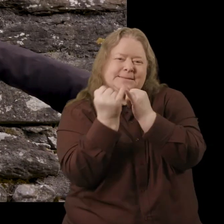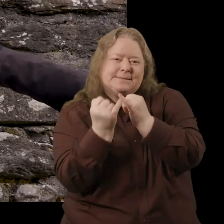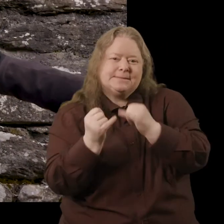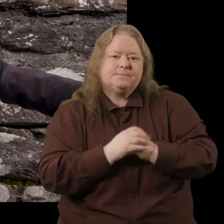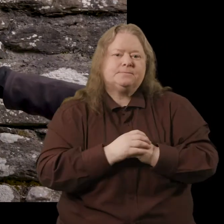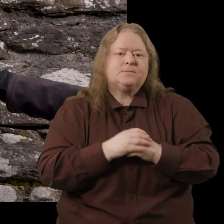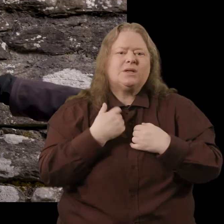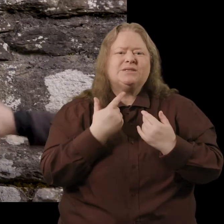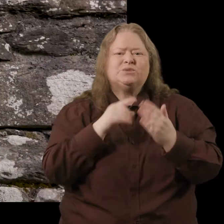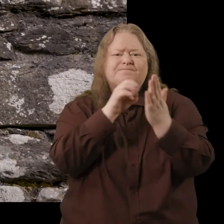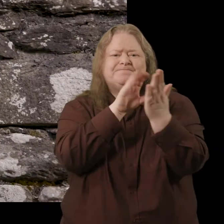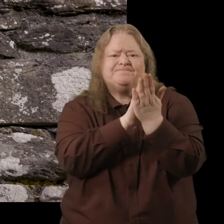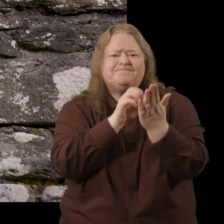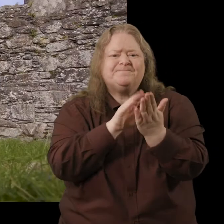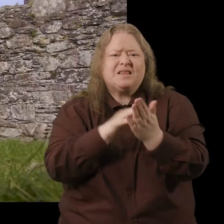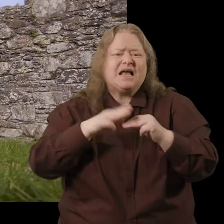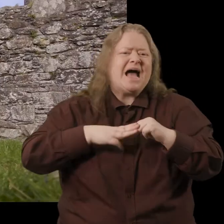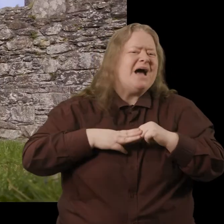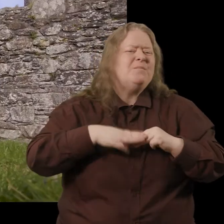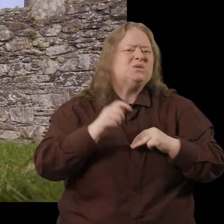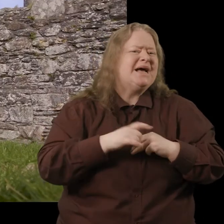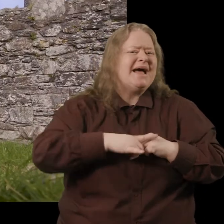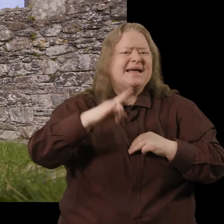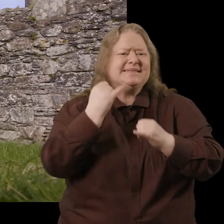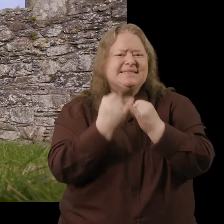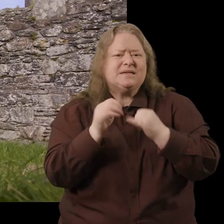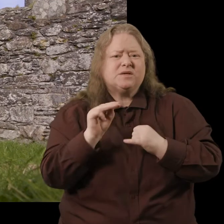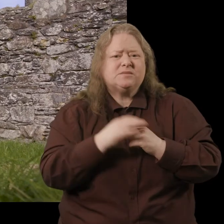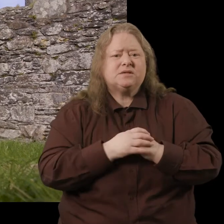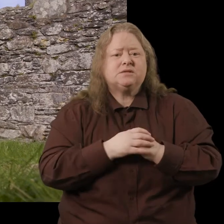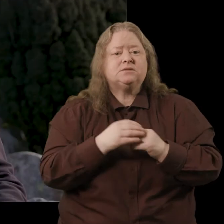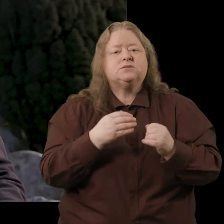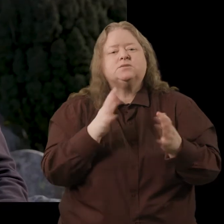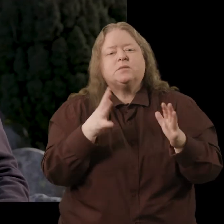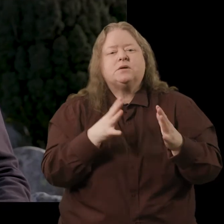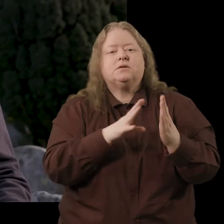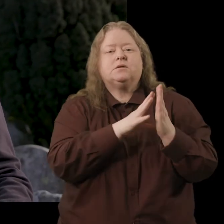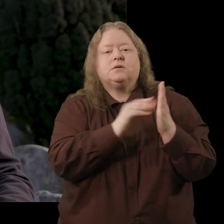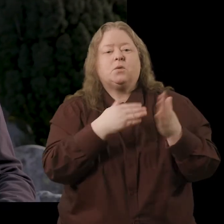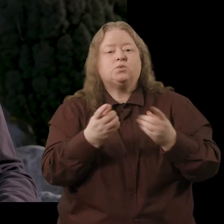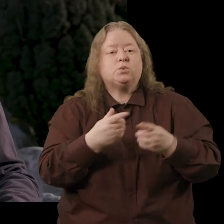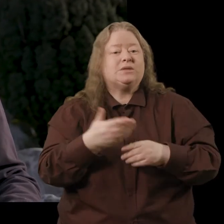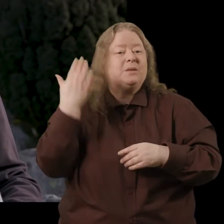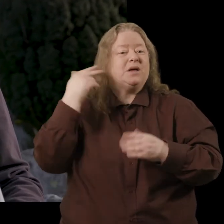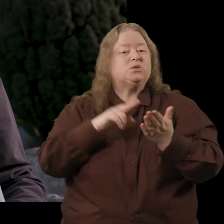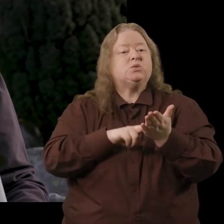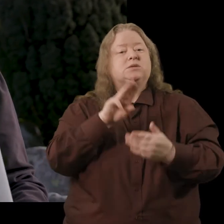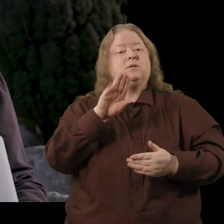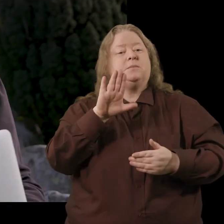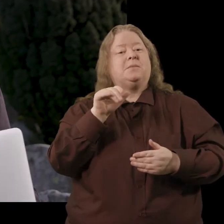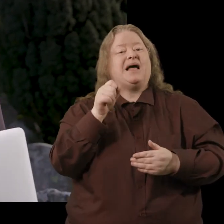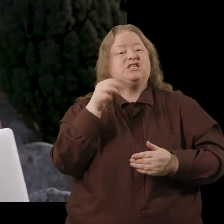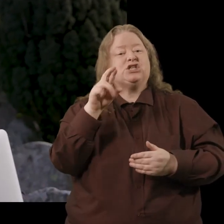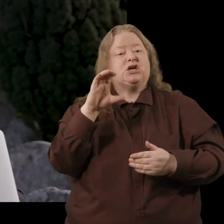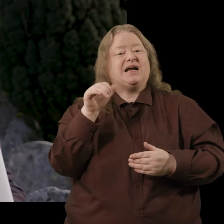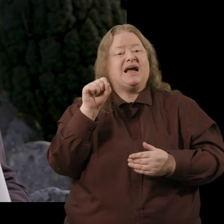record those in the highest detail possible. And this is somewhat replicating what was done in the past using plaster casts, as we